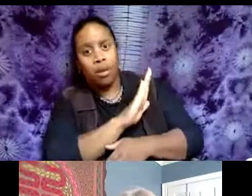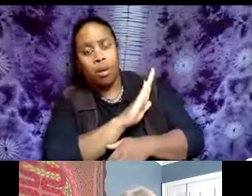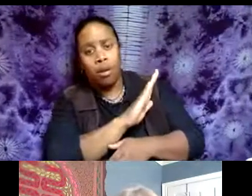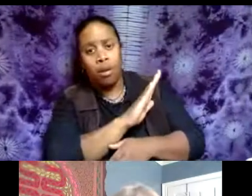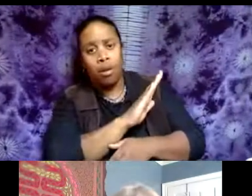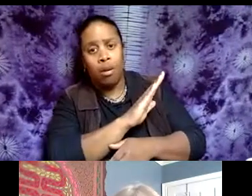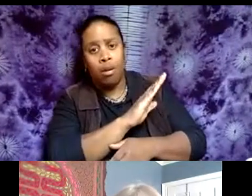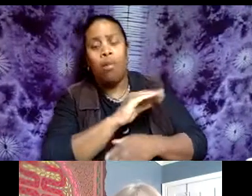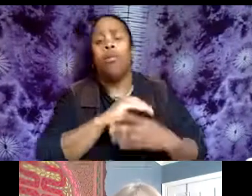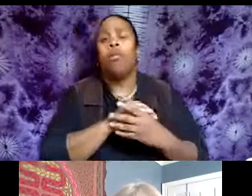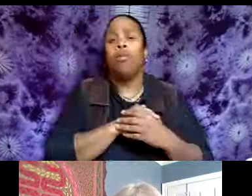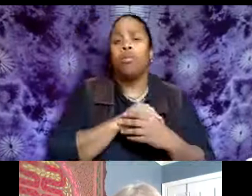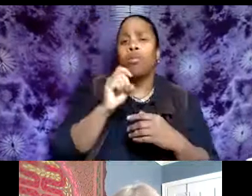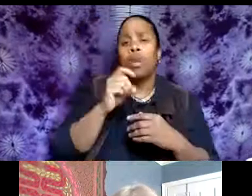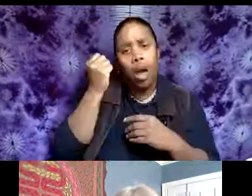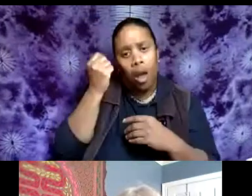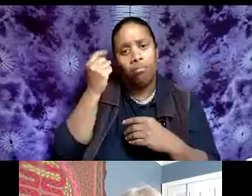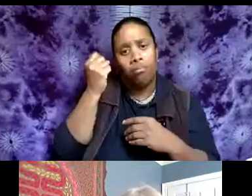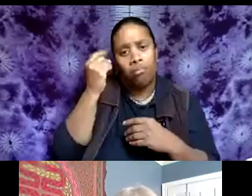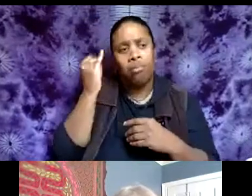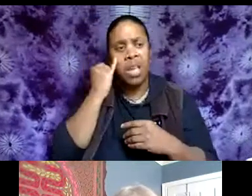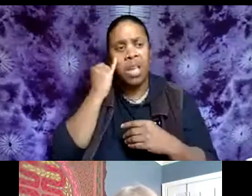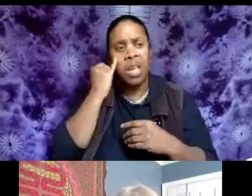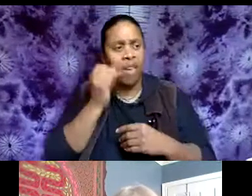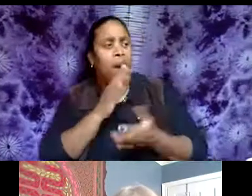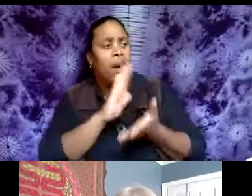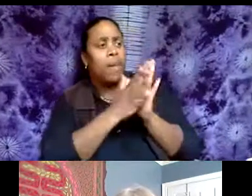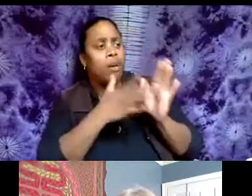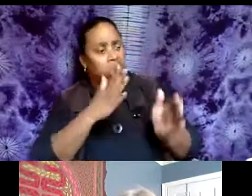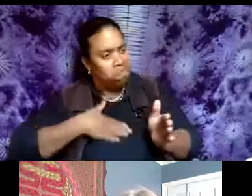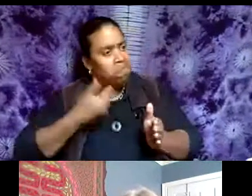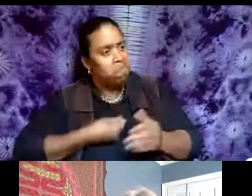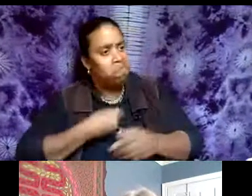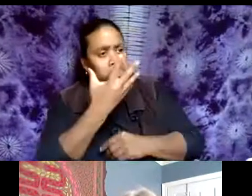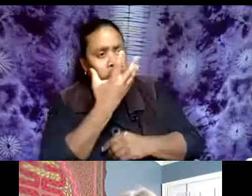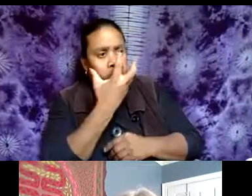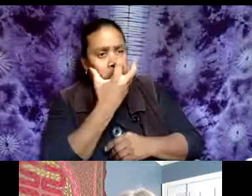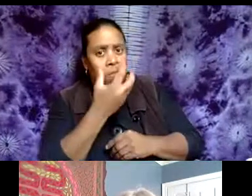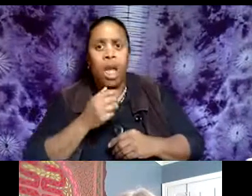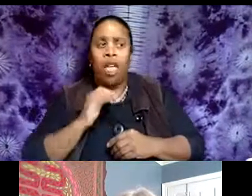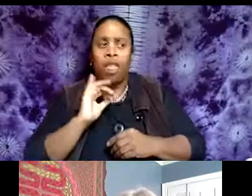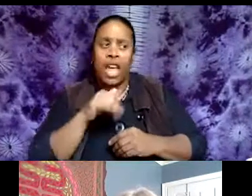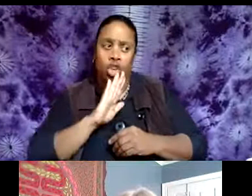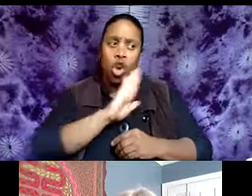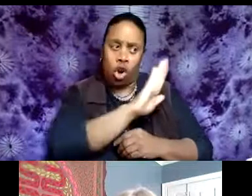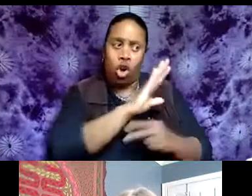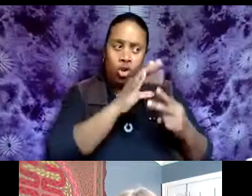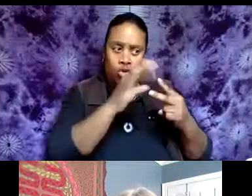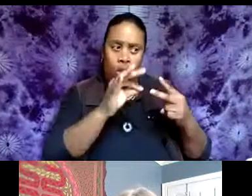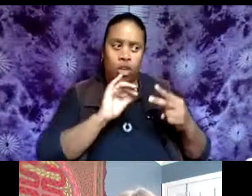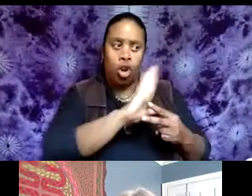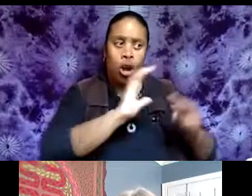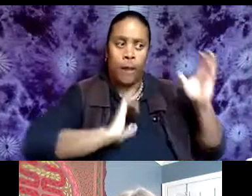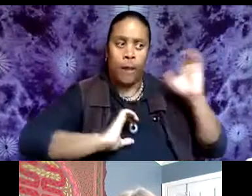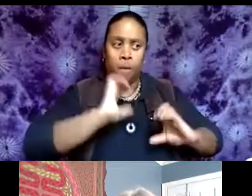understand that if she gets upset, that is completely her emotion to deal with